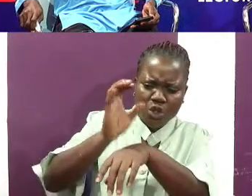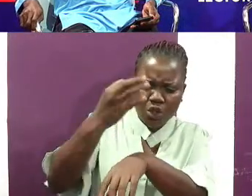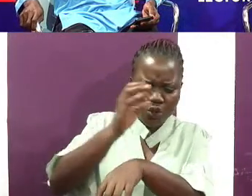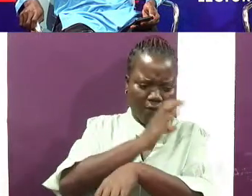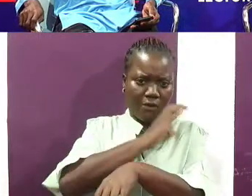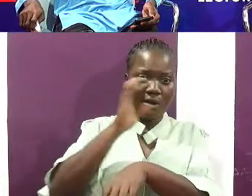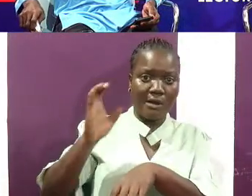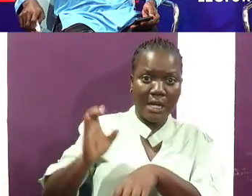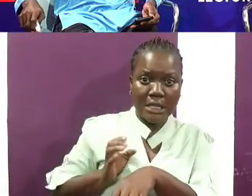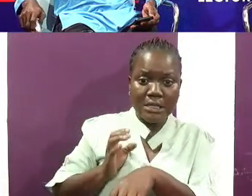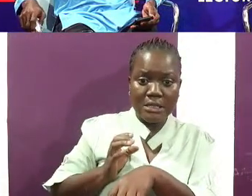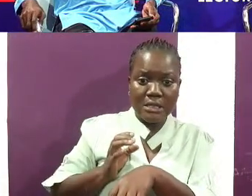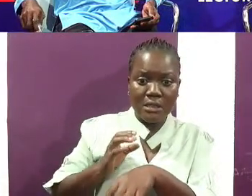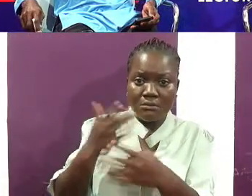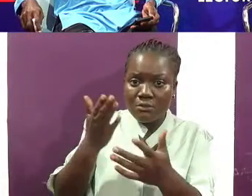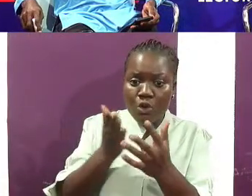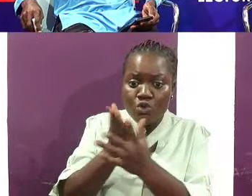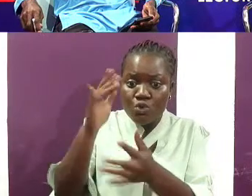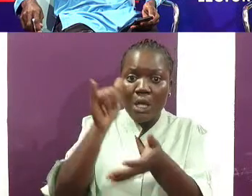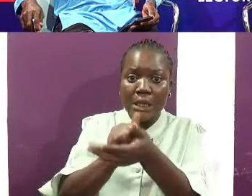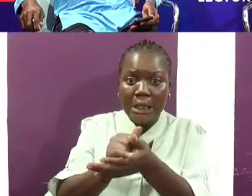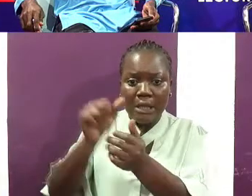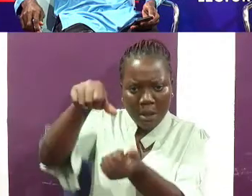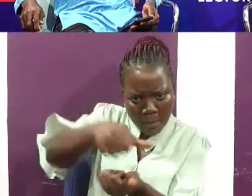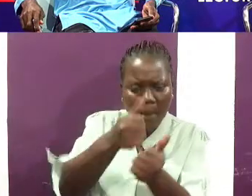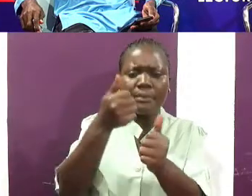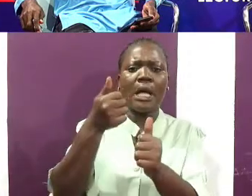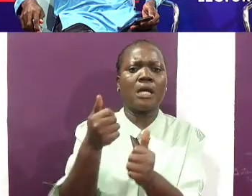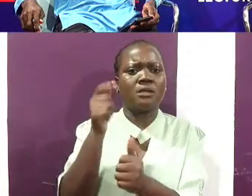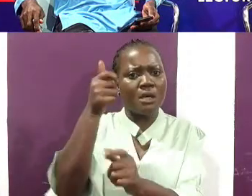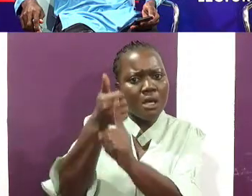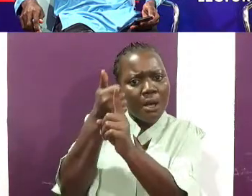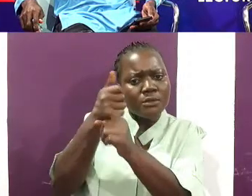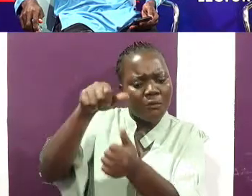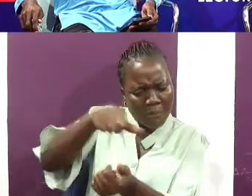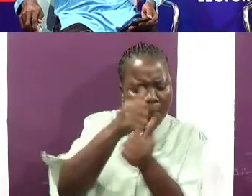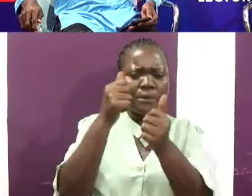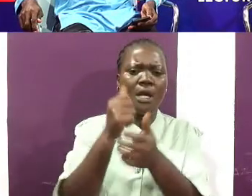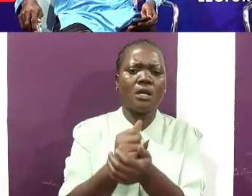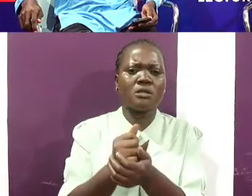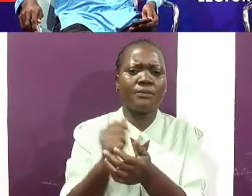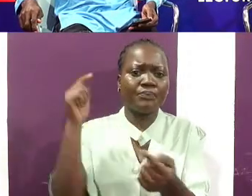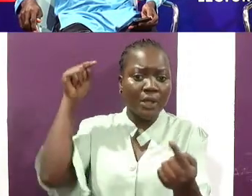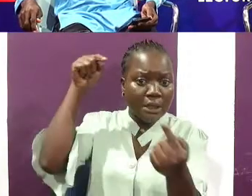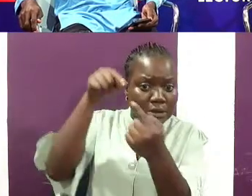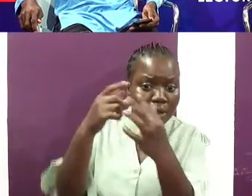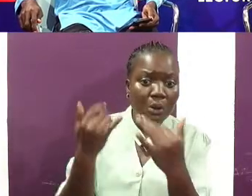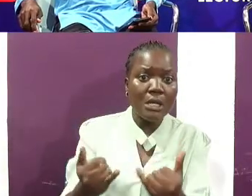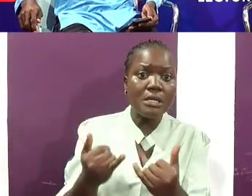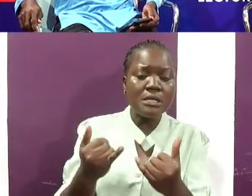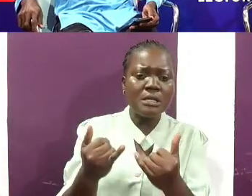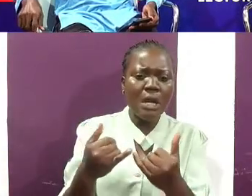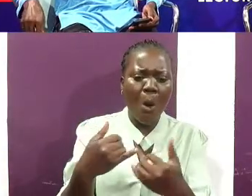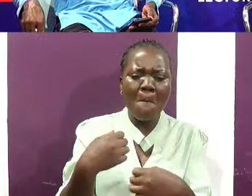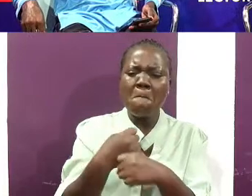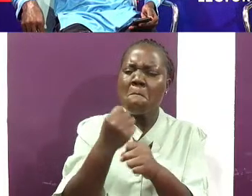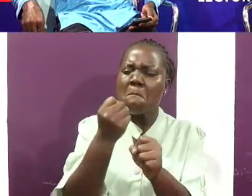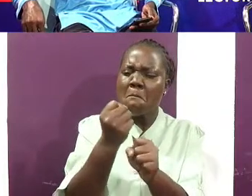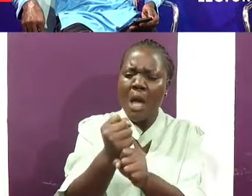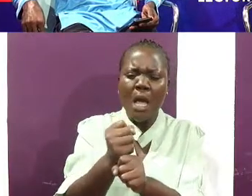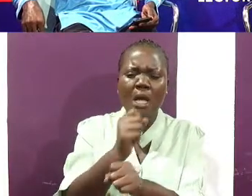e boys you know I think said this one nyina no e shemidin as I can be about it, maybe